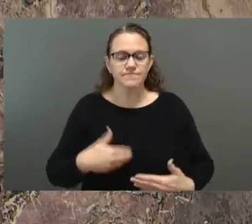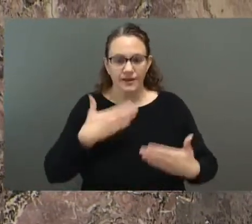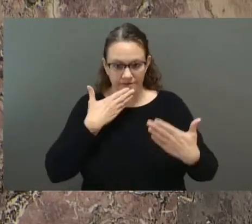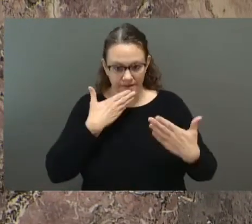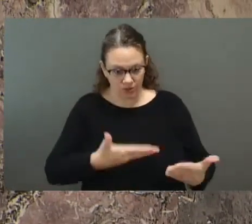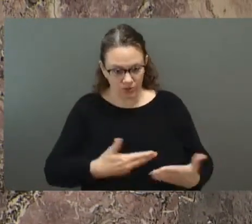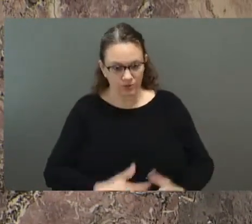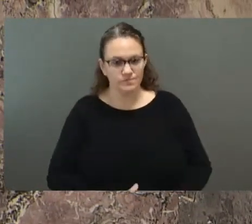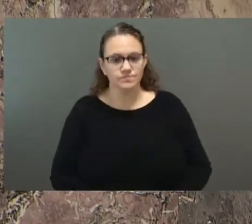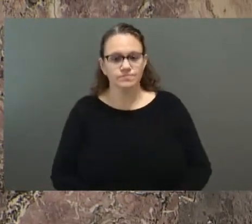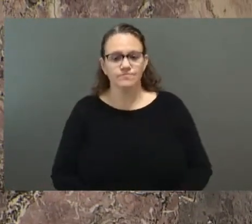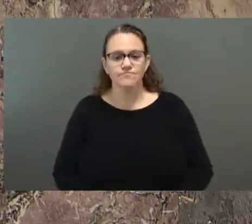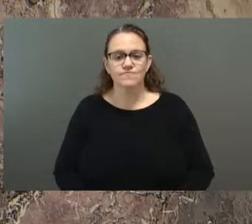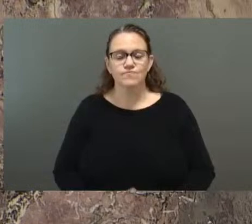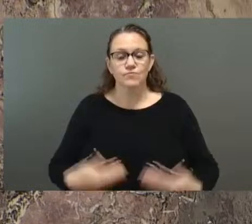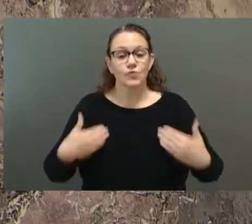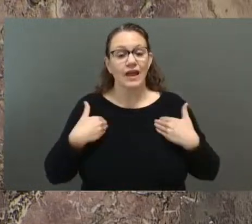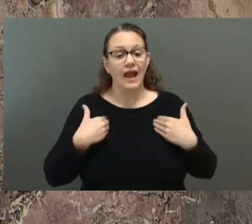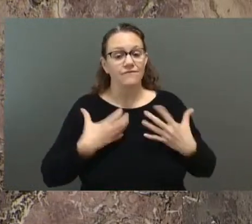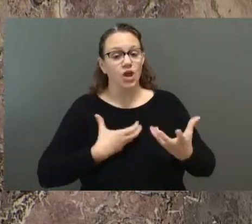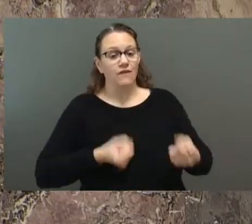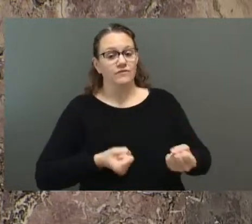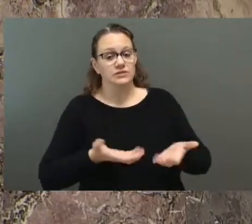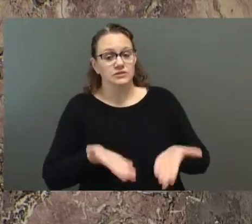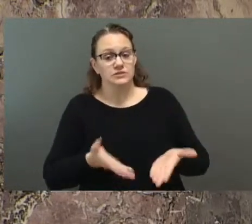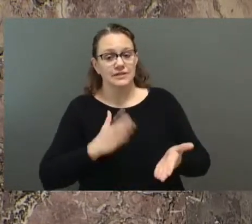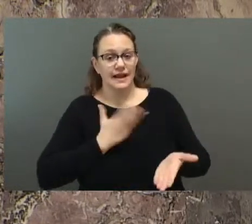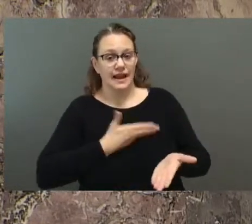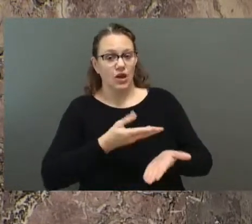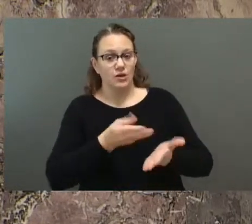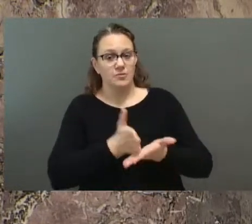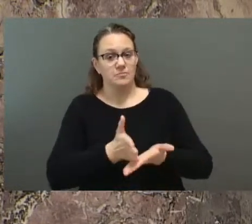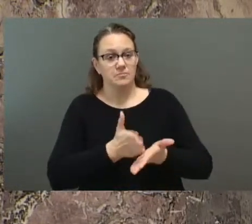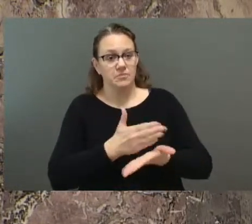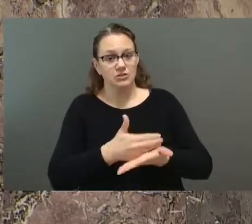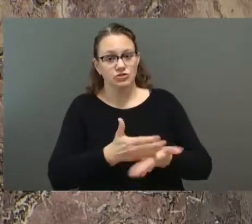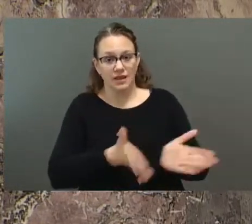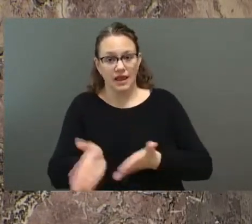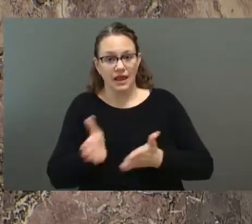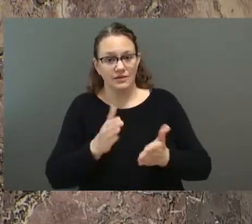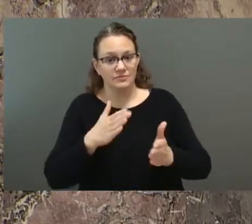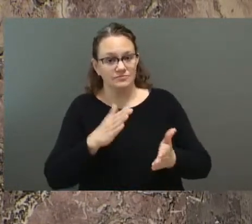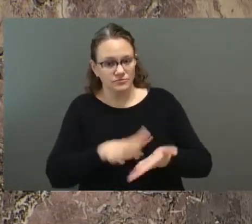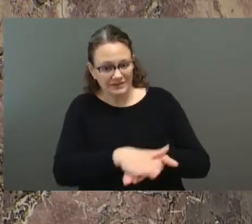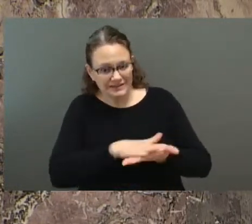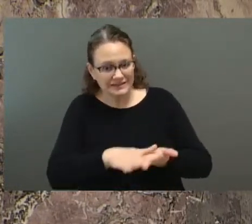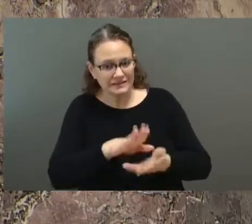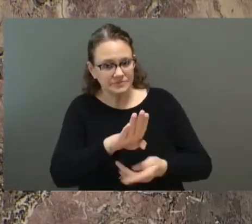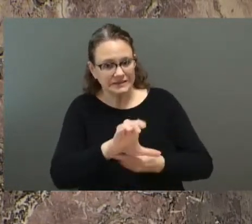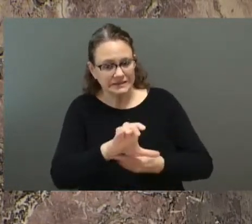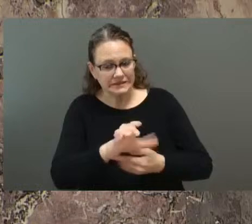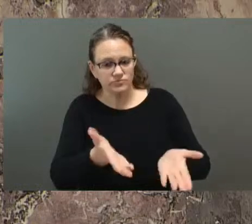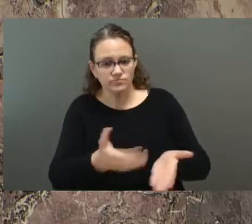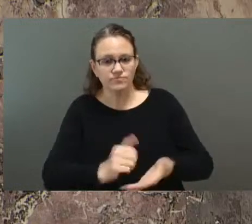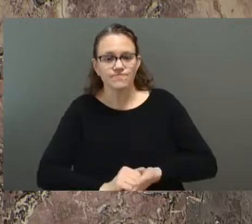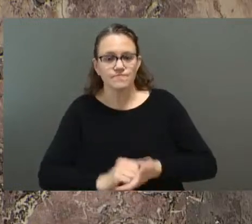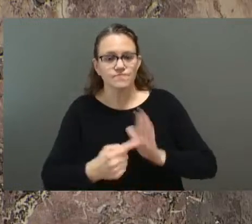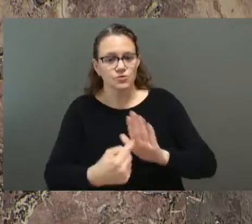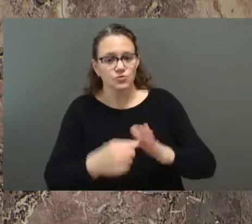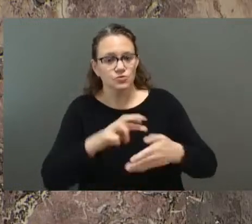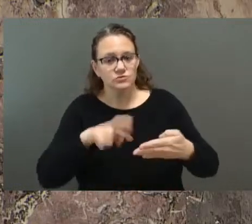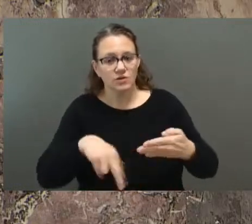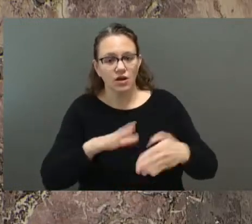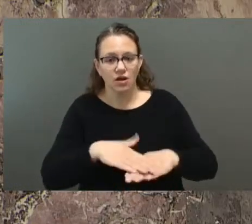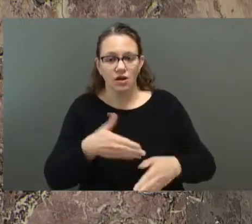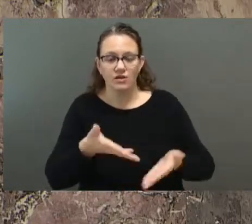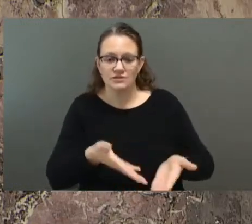BC roadmap, and it continues to show results. The emissions inventory changes because the